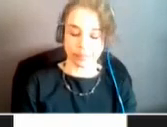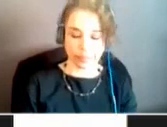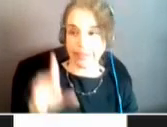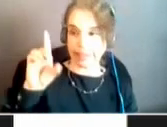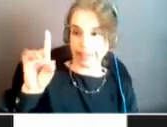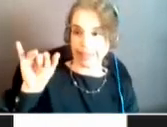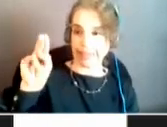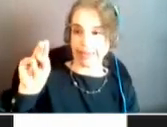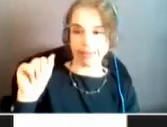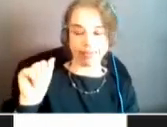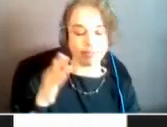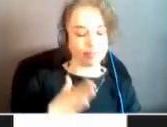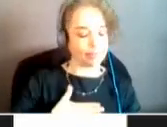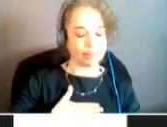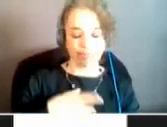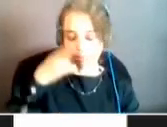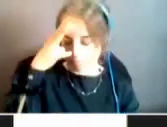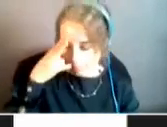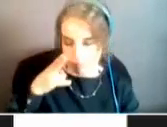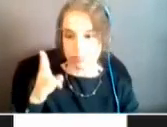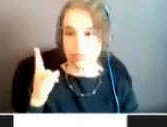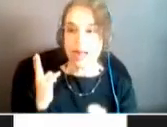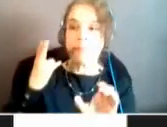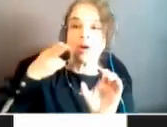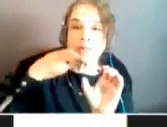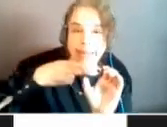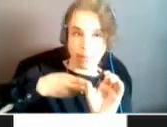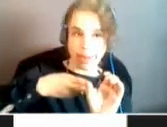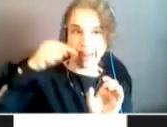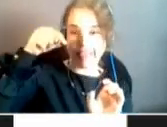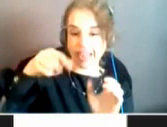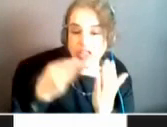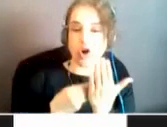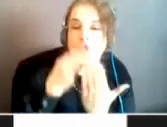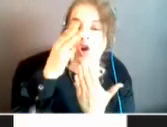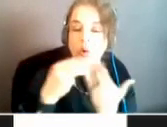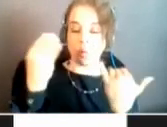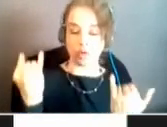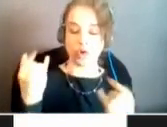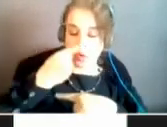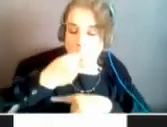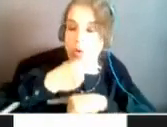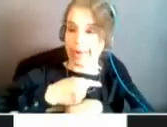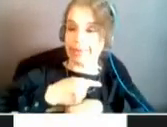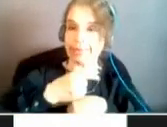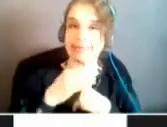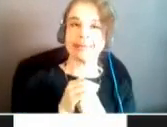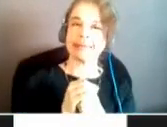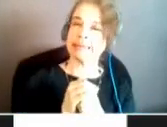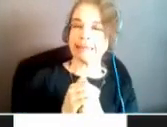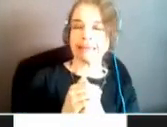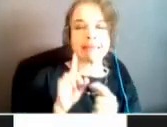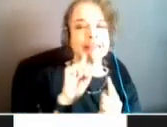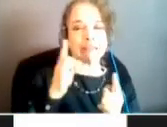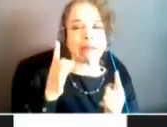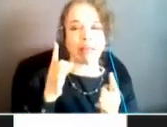Diana, and I'm very honored to participate in this program today. And Mindy's gonna be